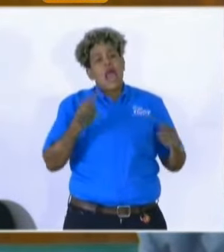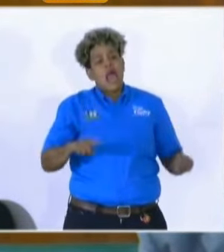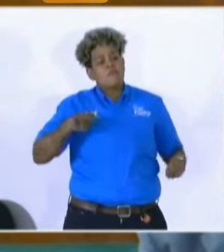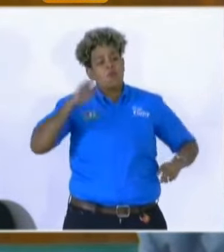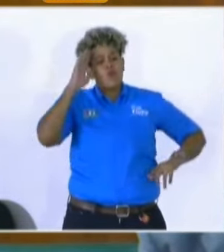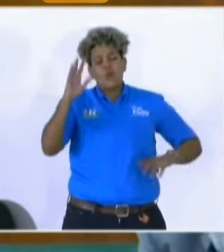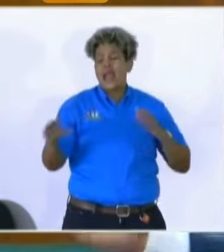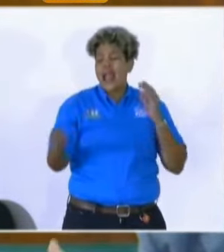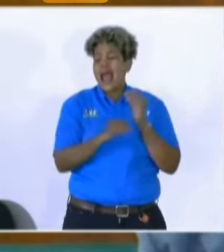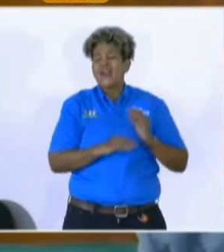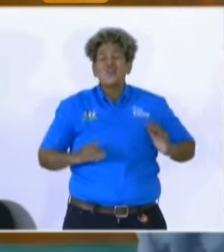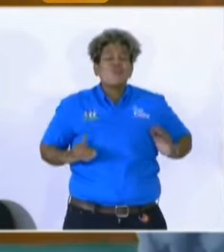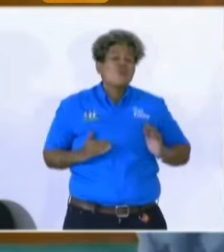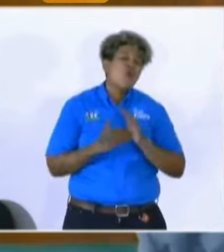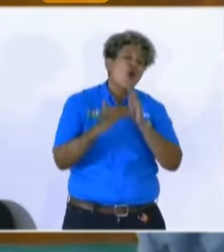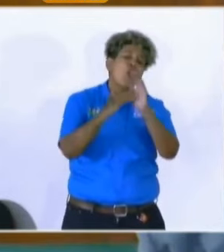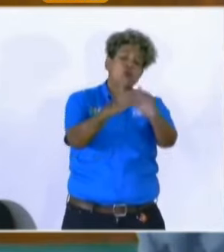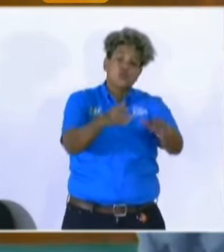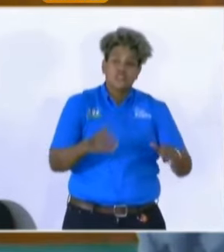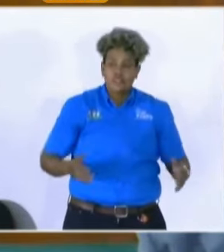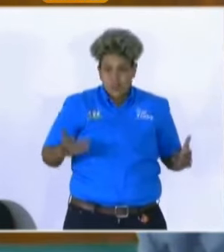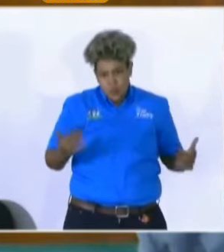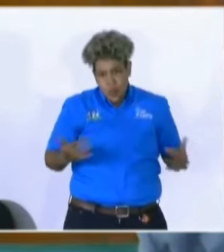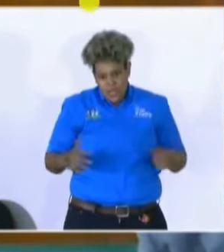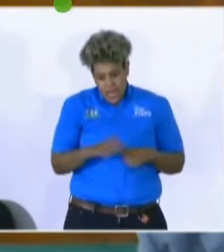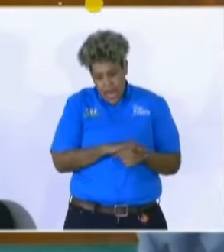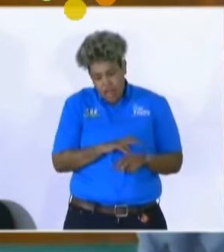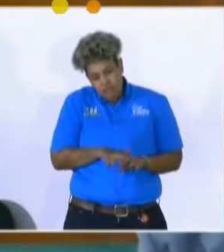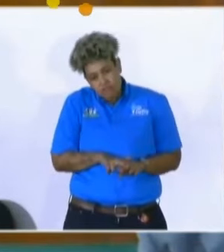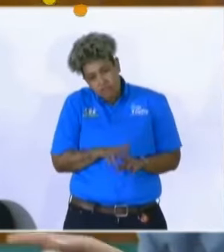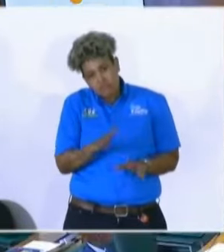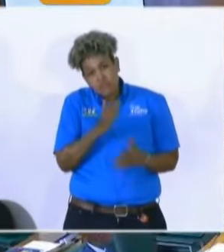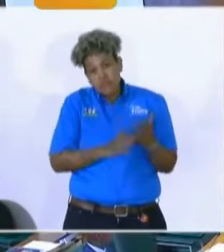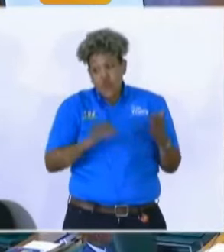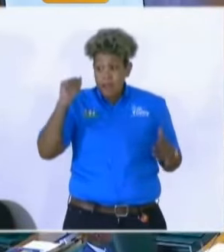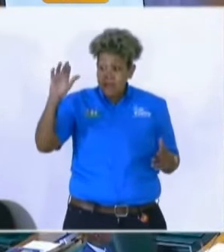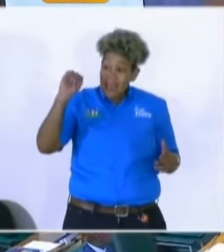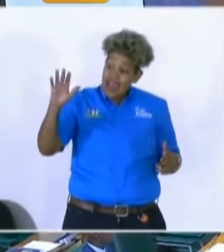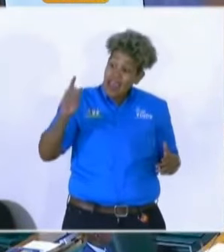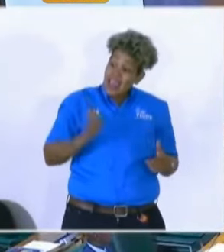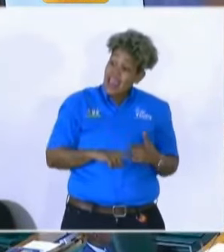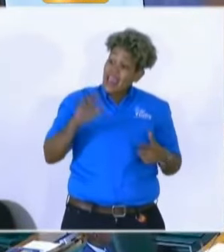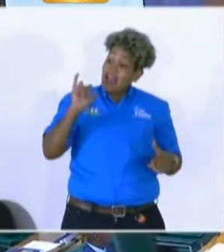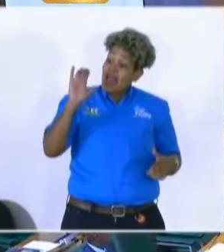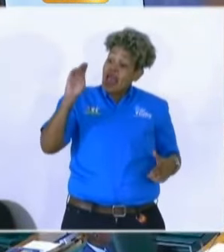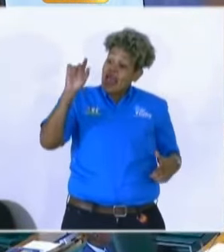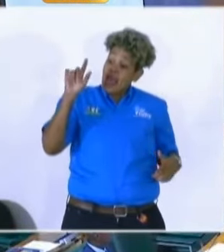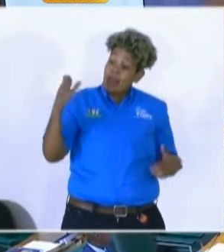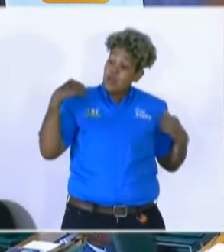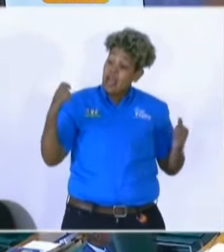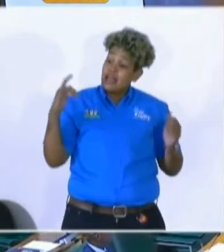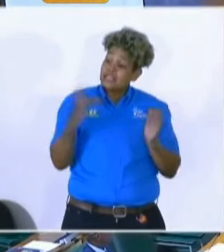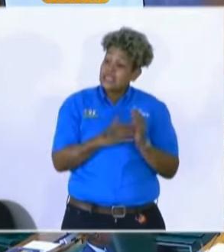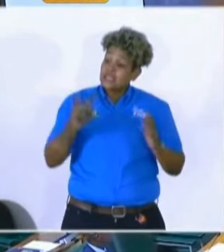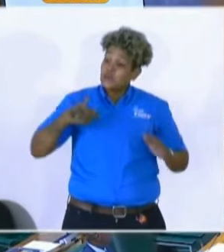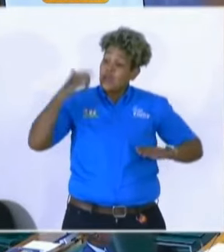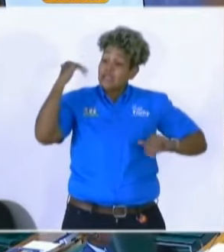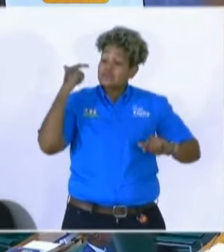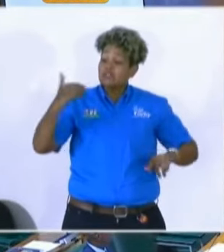adding thousands of feet of waiting area, some AC, like Cambridge Health Center. We're expected